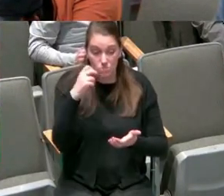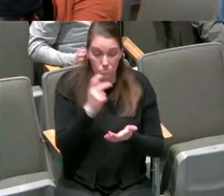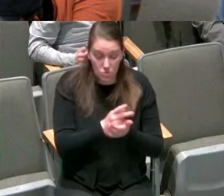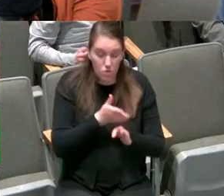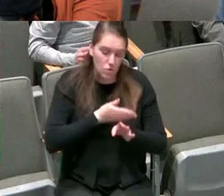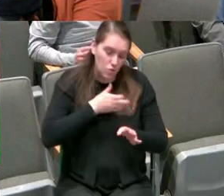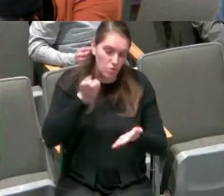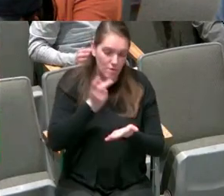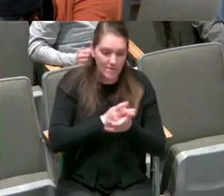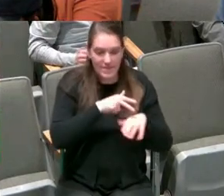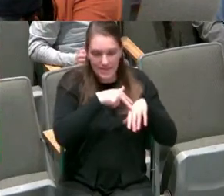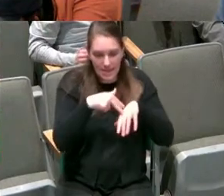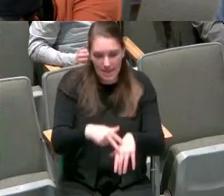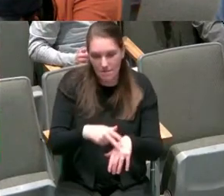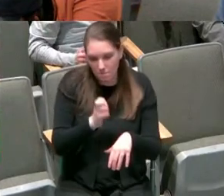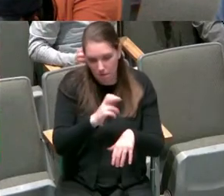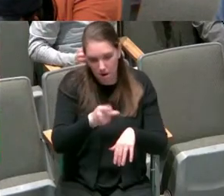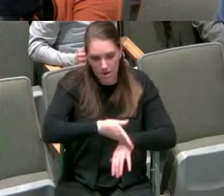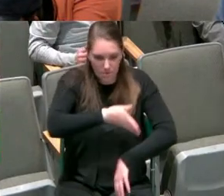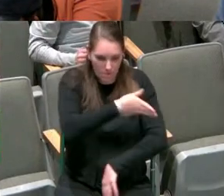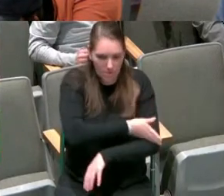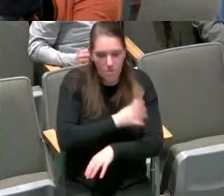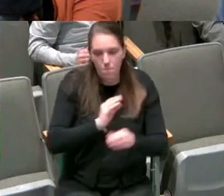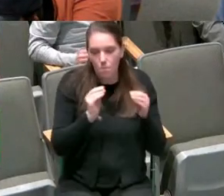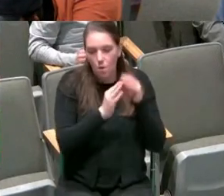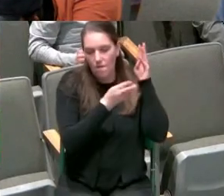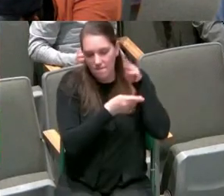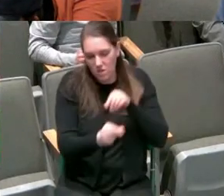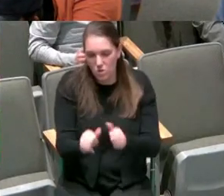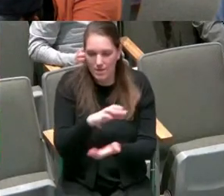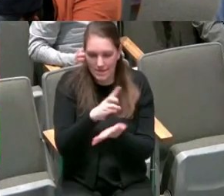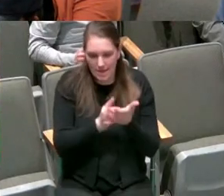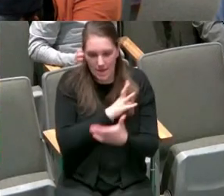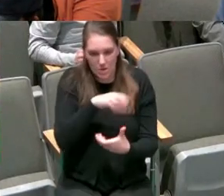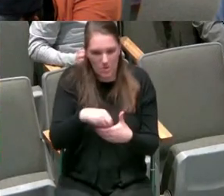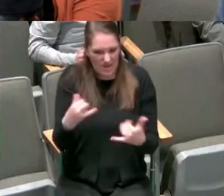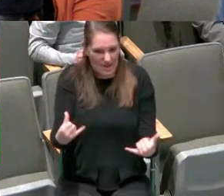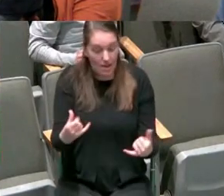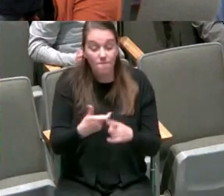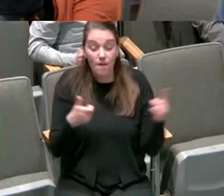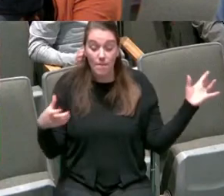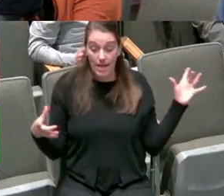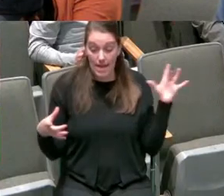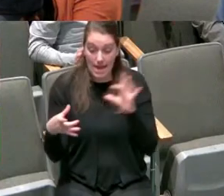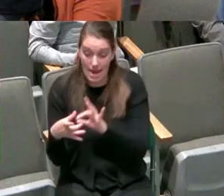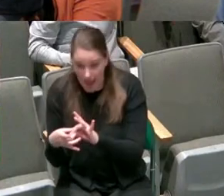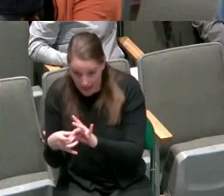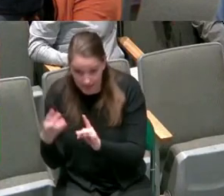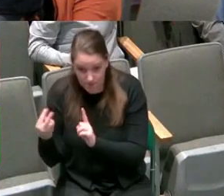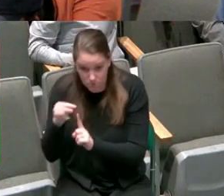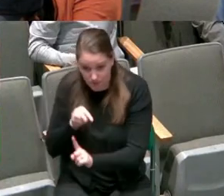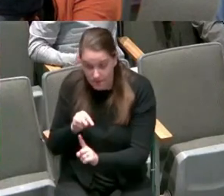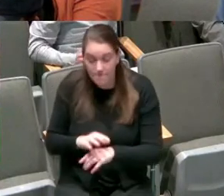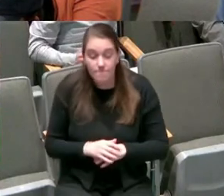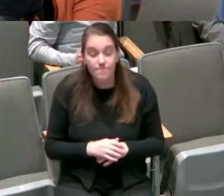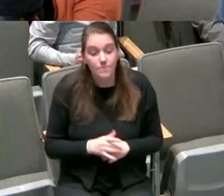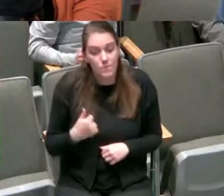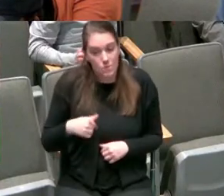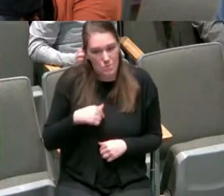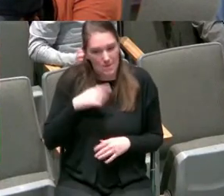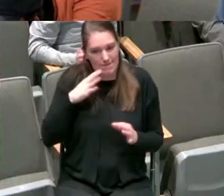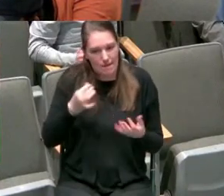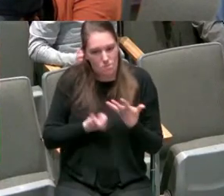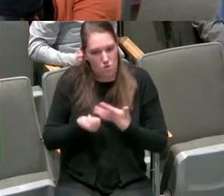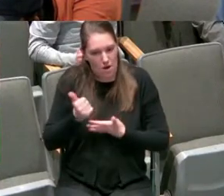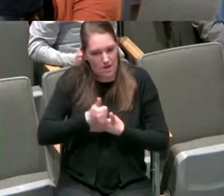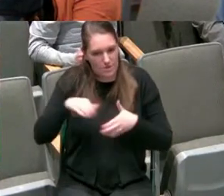it would be a more fluid design to incorporate this now from a connectivity perspective one of the reasons that we prioritize this